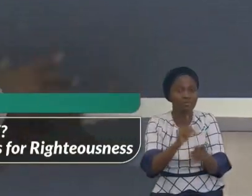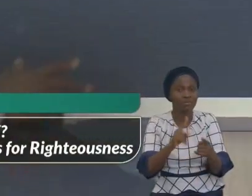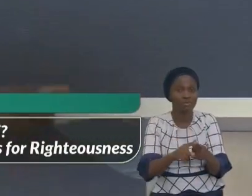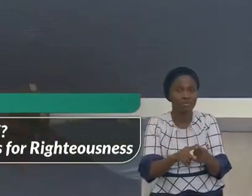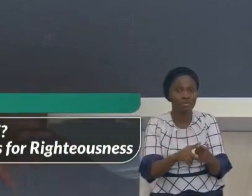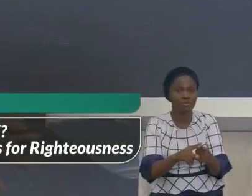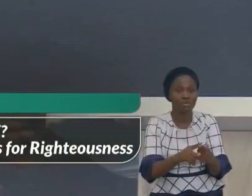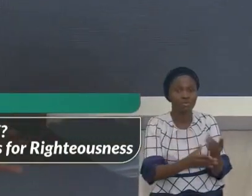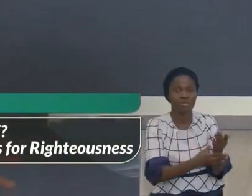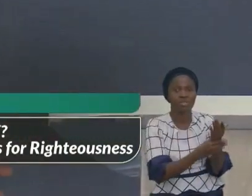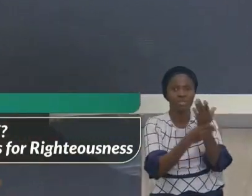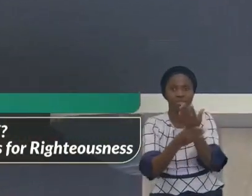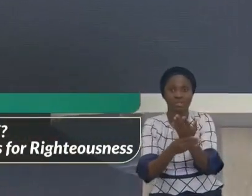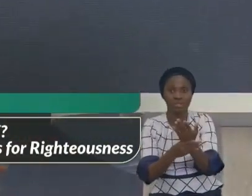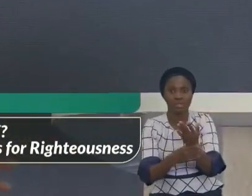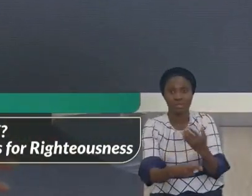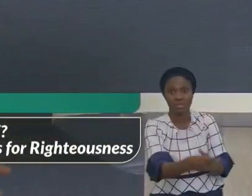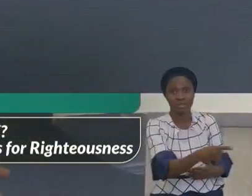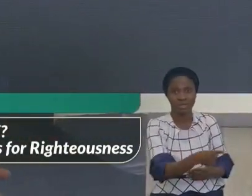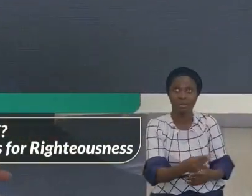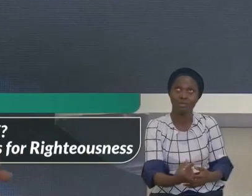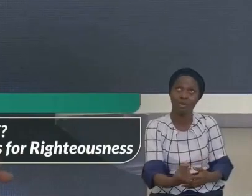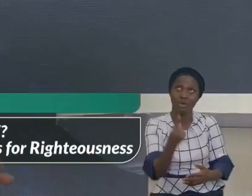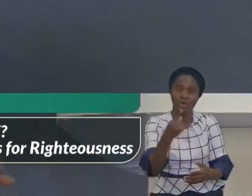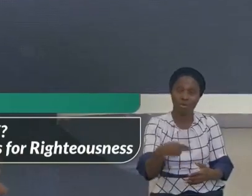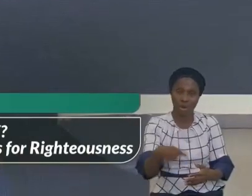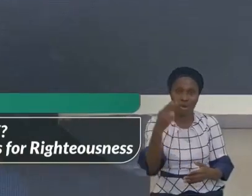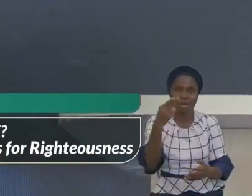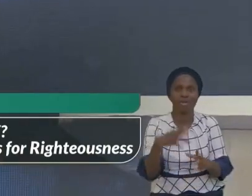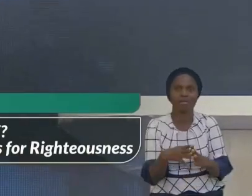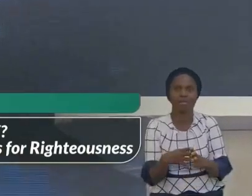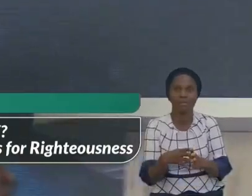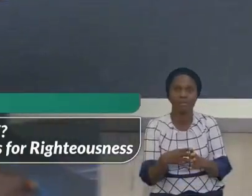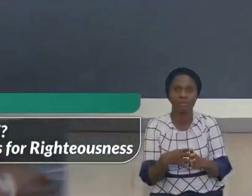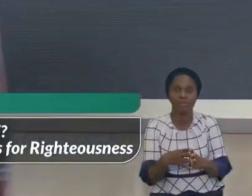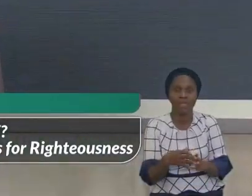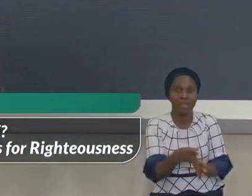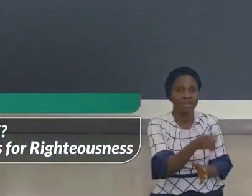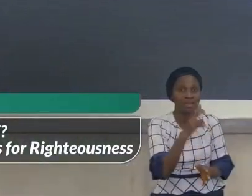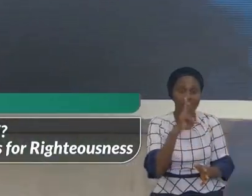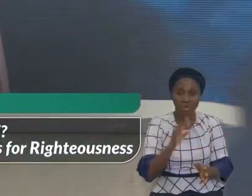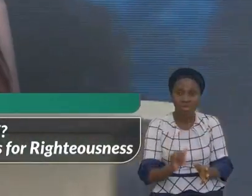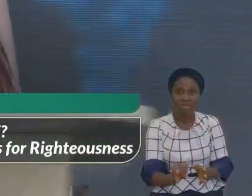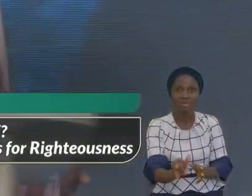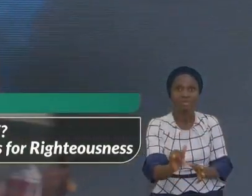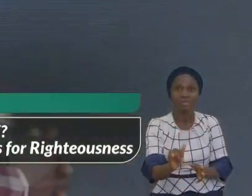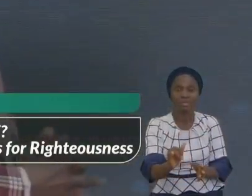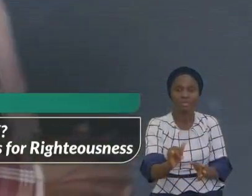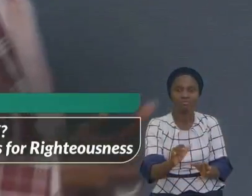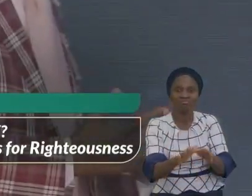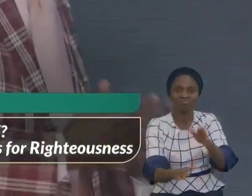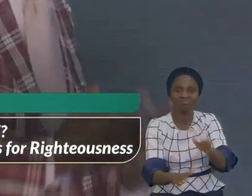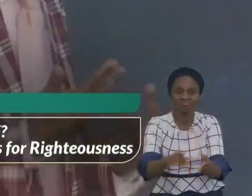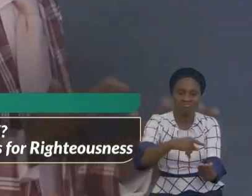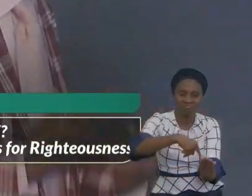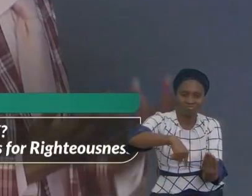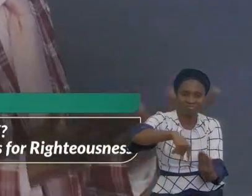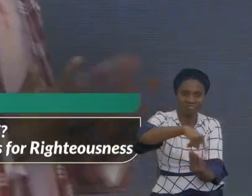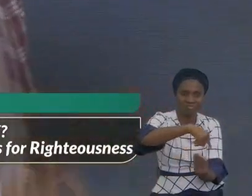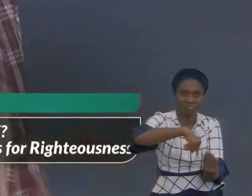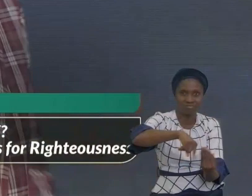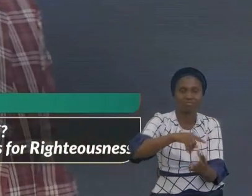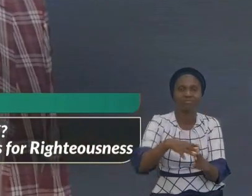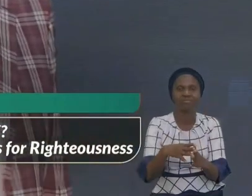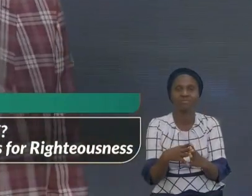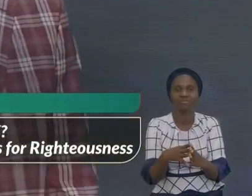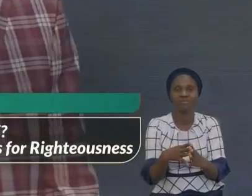There was still merry going round. In our lives, we should look at the water of life